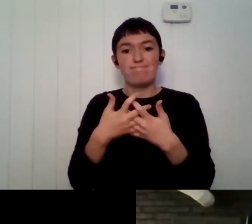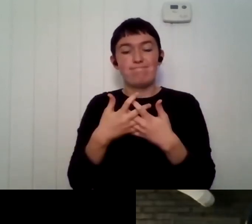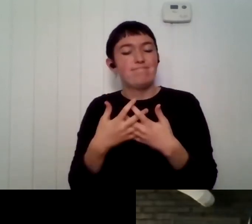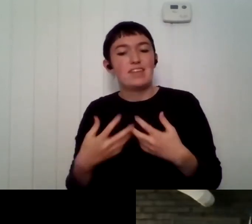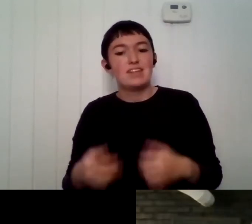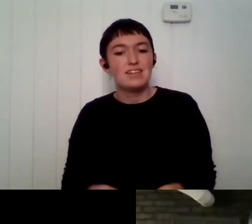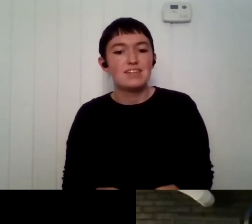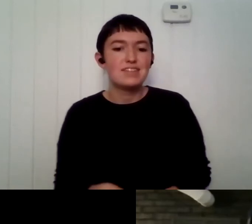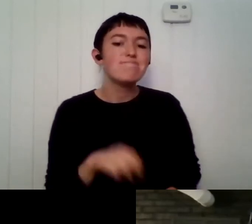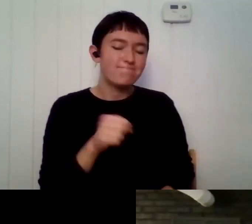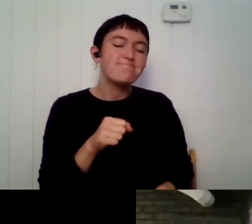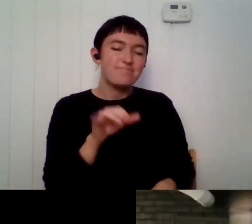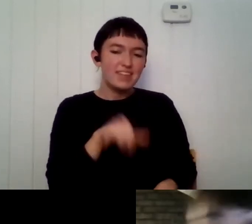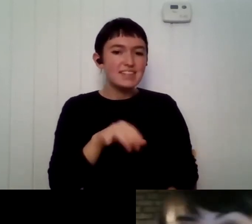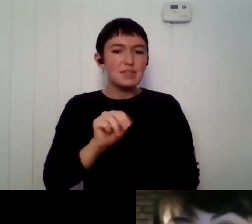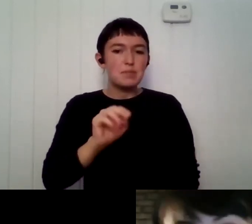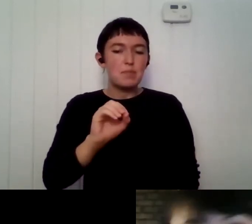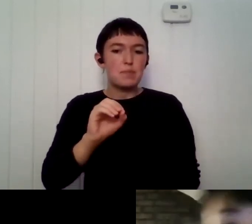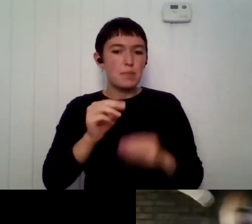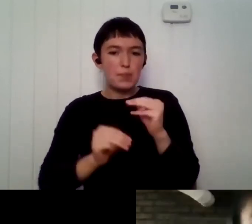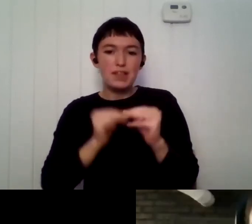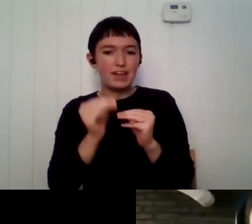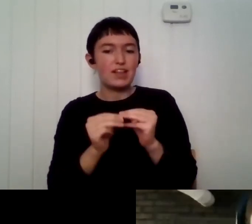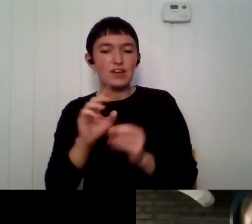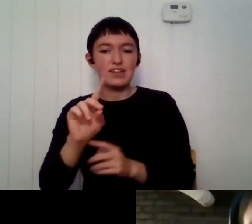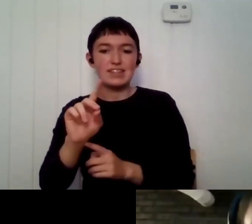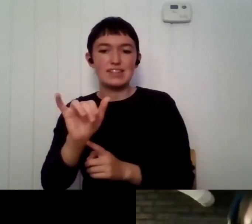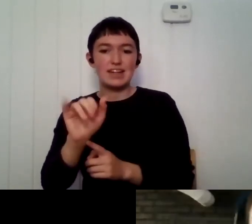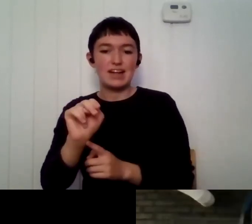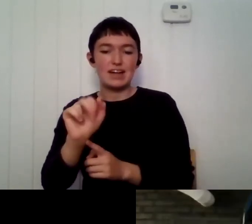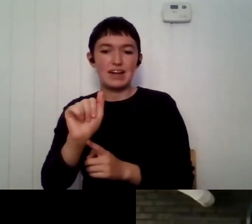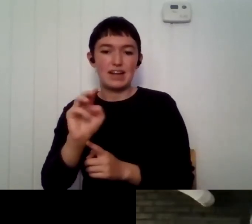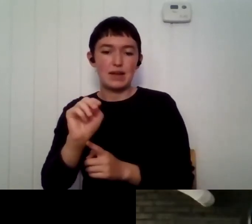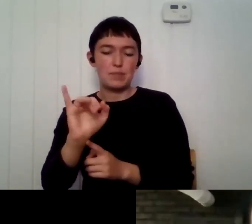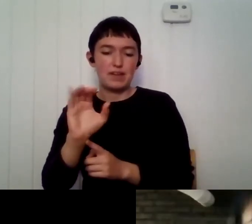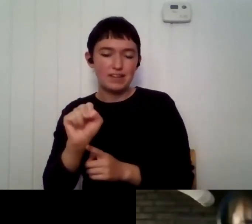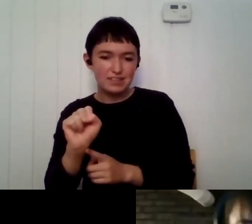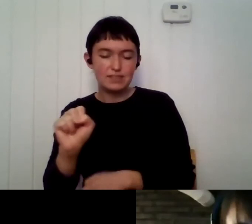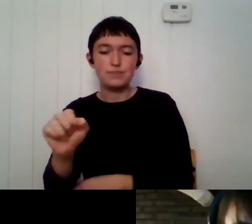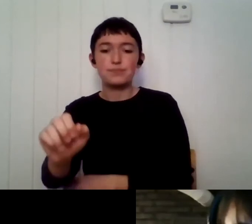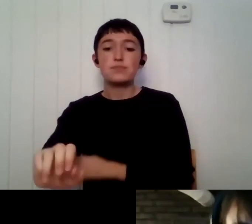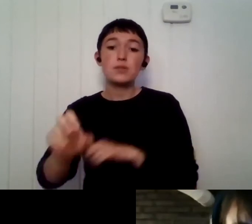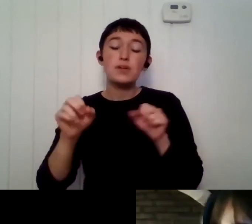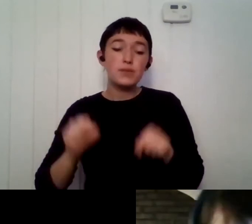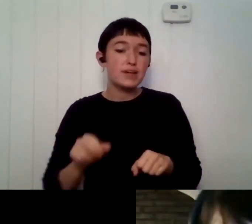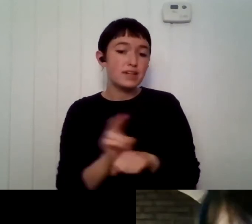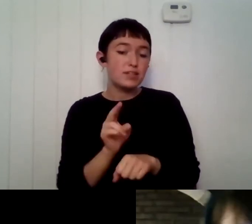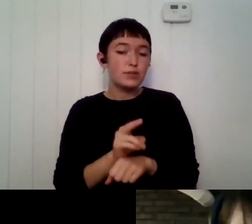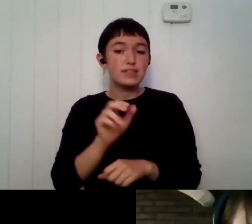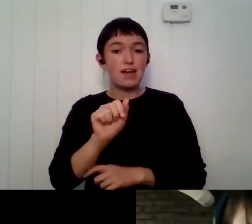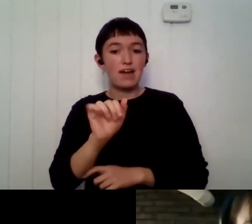that's molecular dynamics. And you can use AI like to develop like force fields, which you can use to actually like